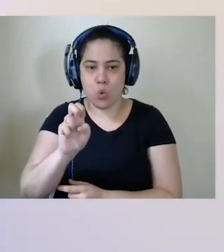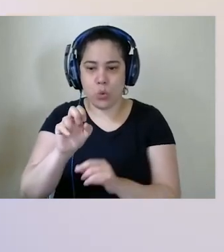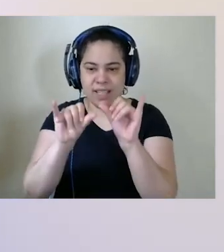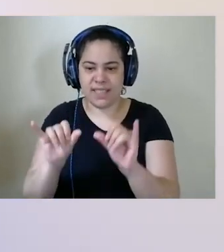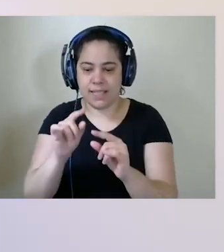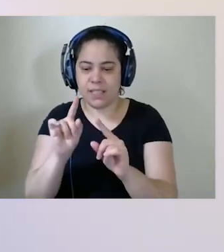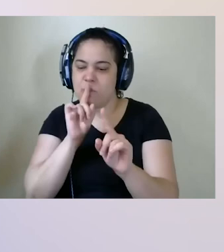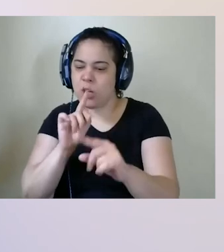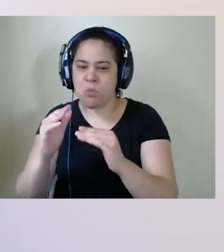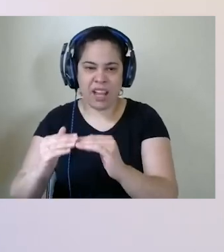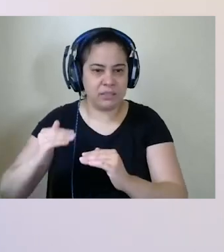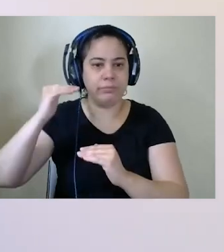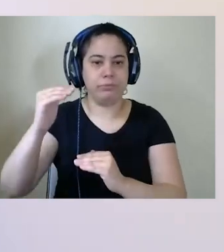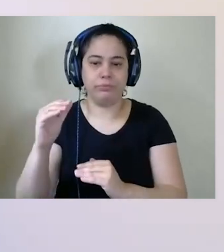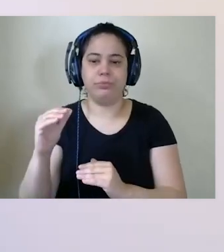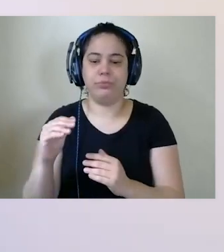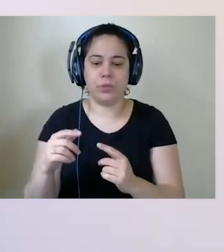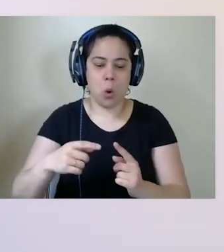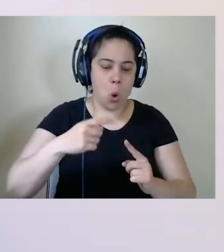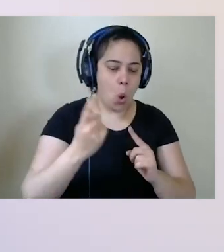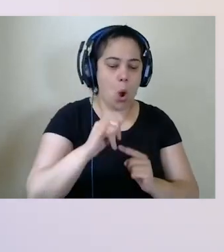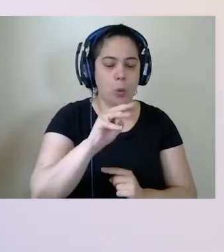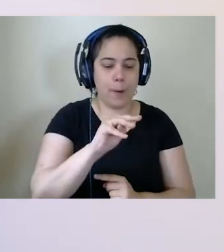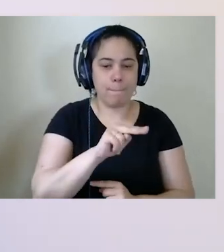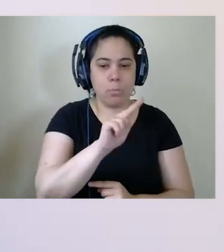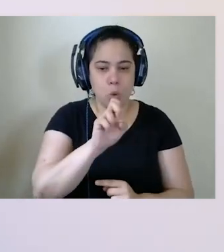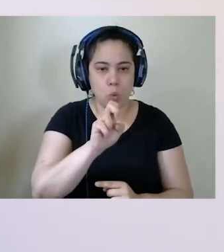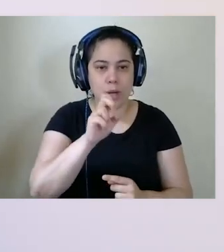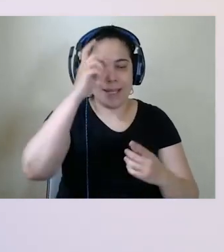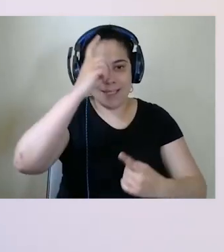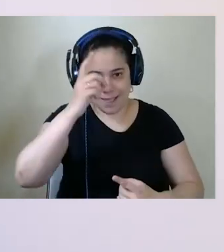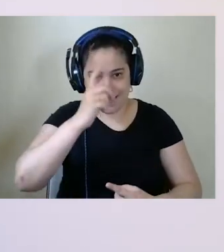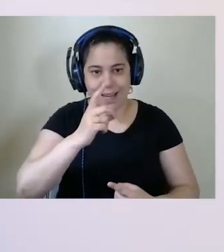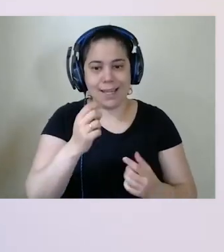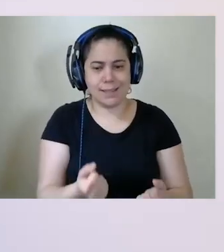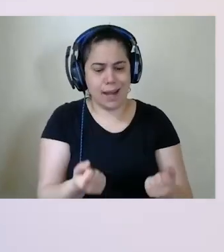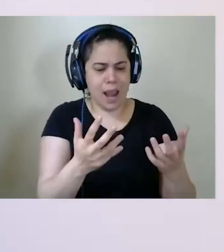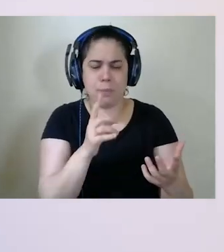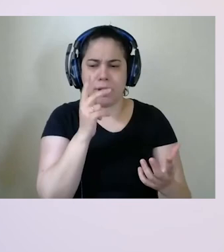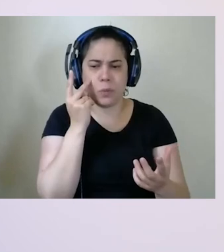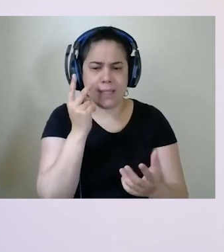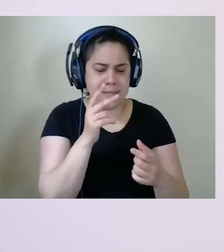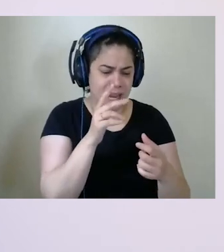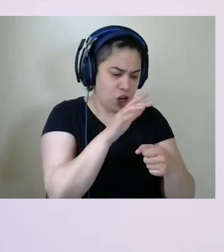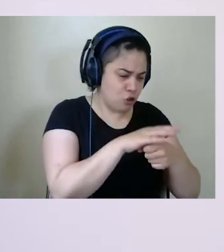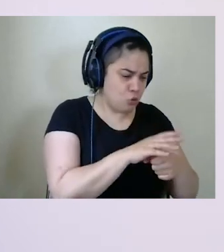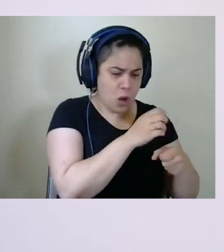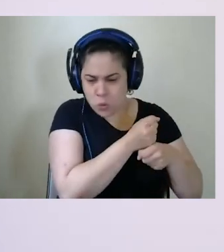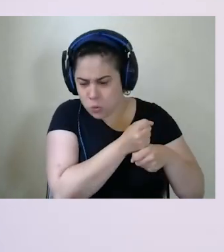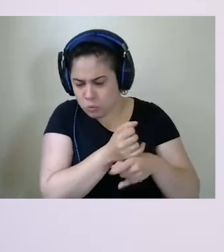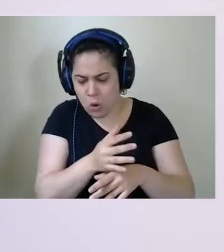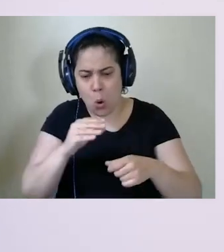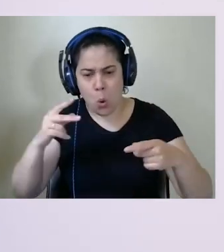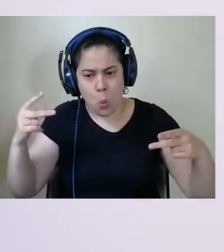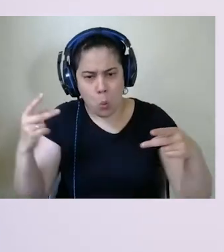and autoimmune diseases, and how connected this is. But even if you don't have something